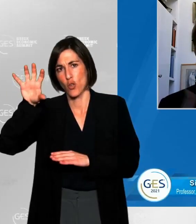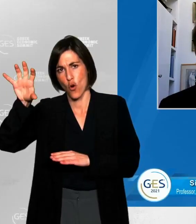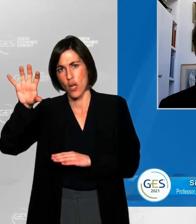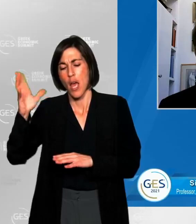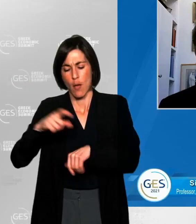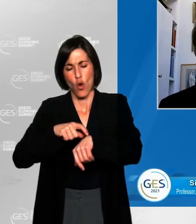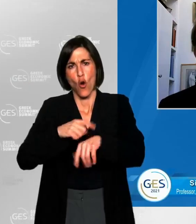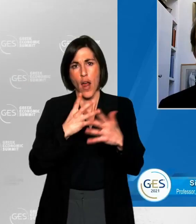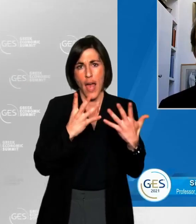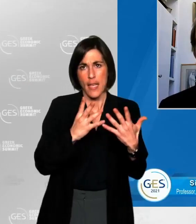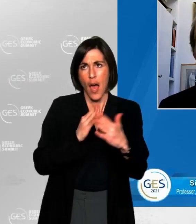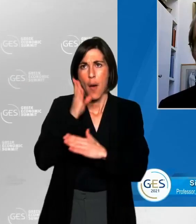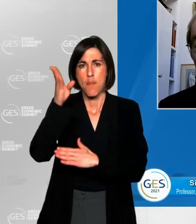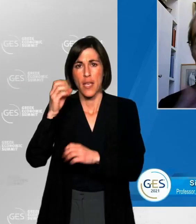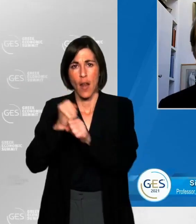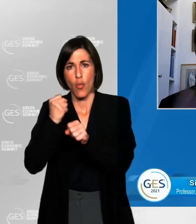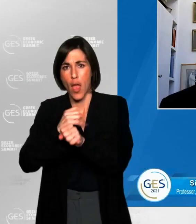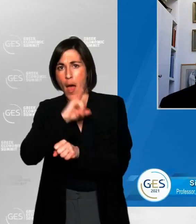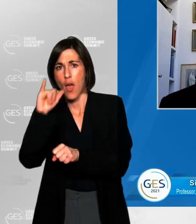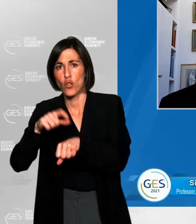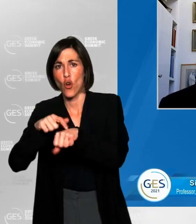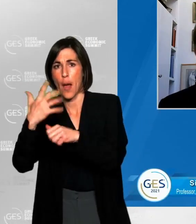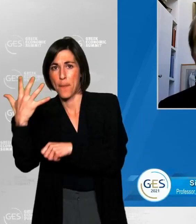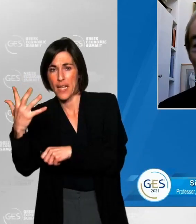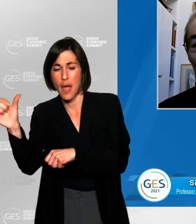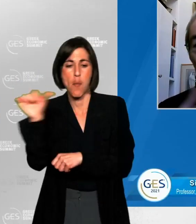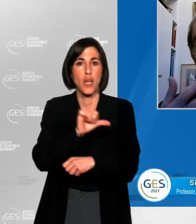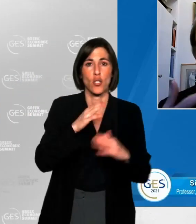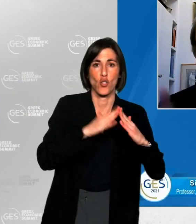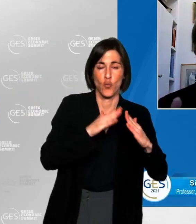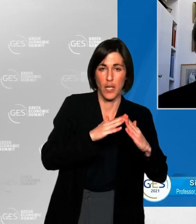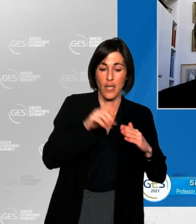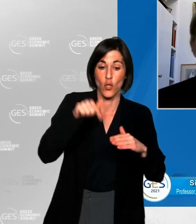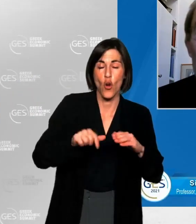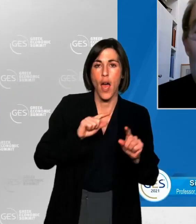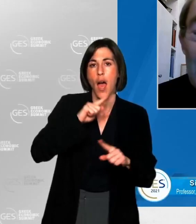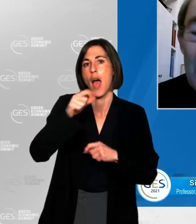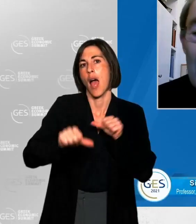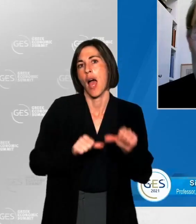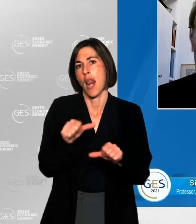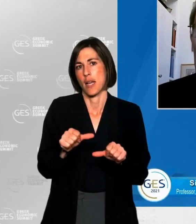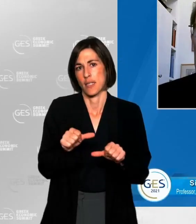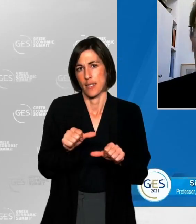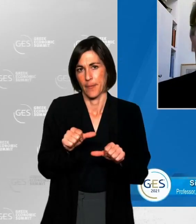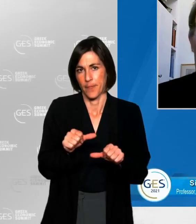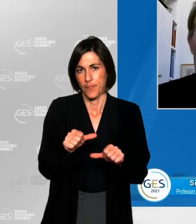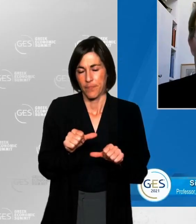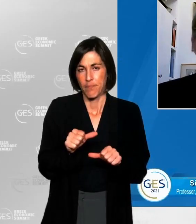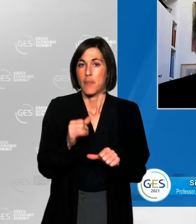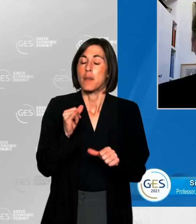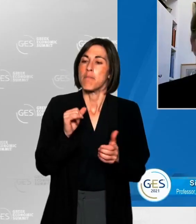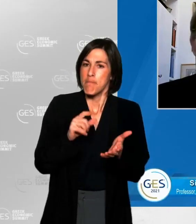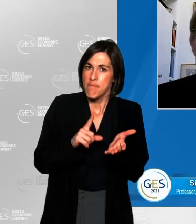home, they knew what they were doing. Now they're expected to do different things, they're expected to be flexibility at work and so